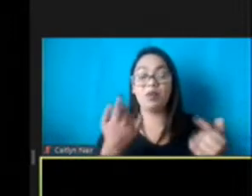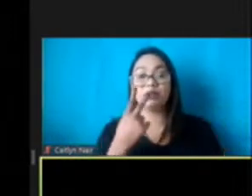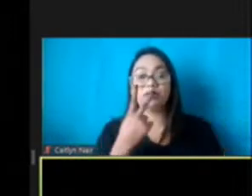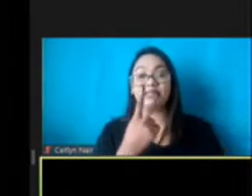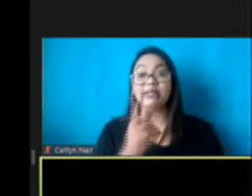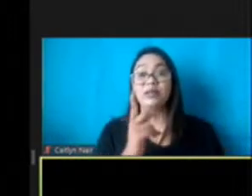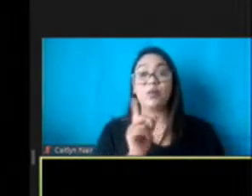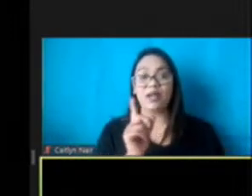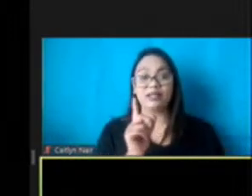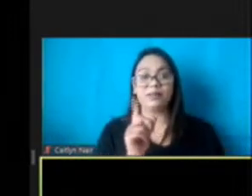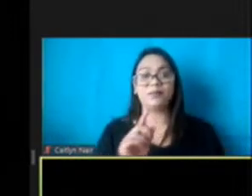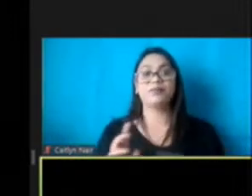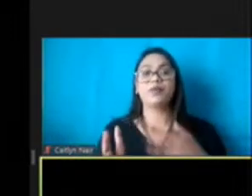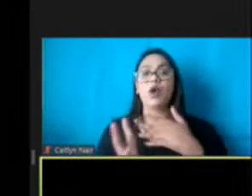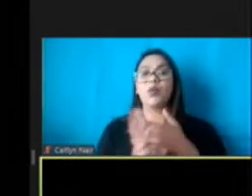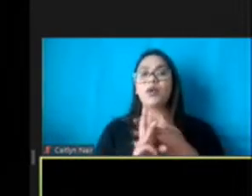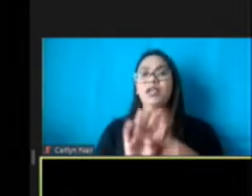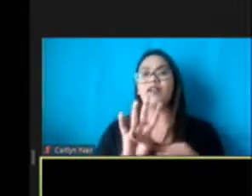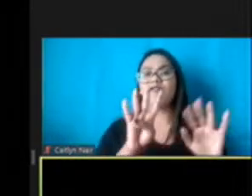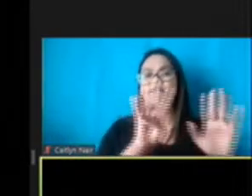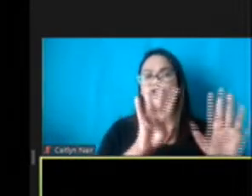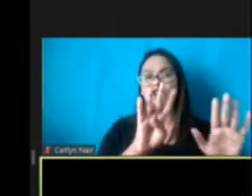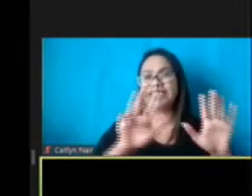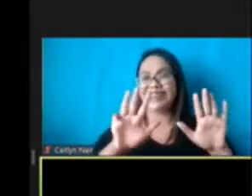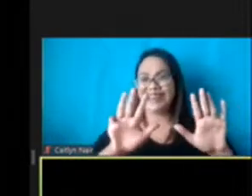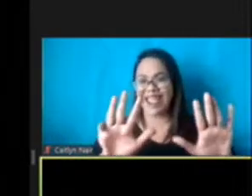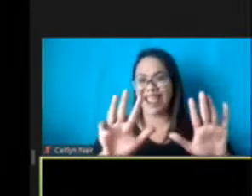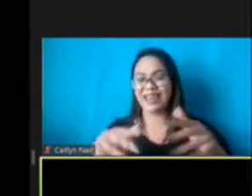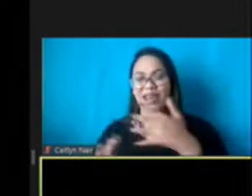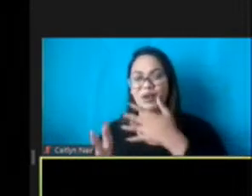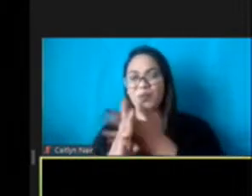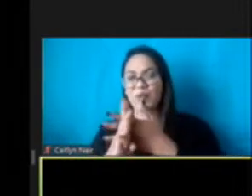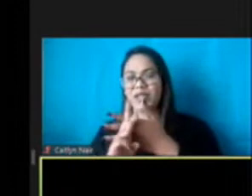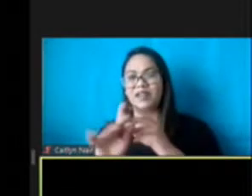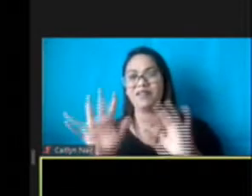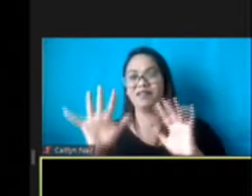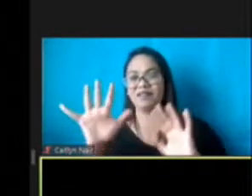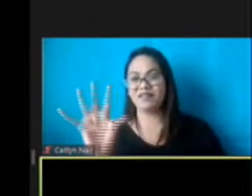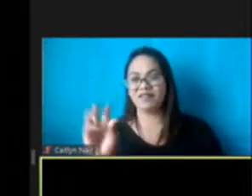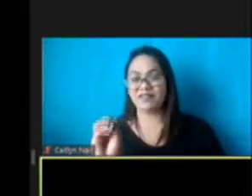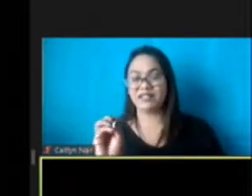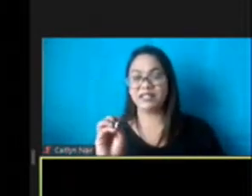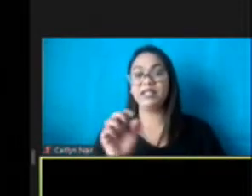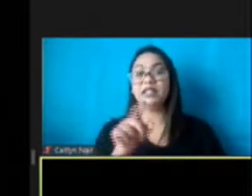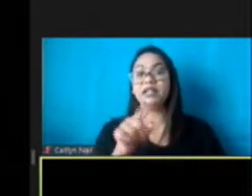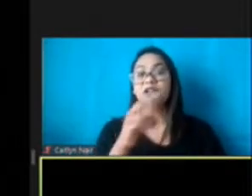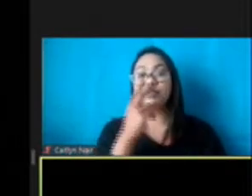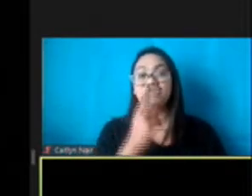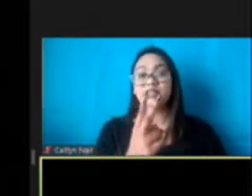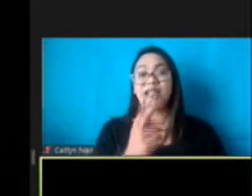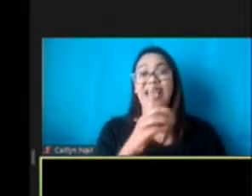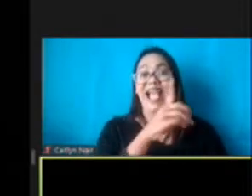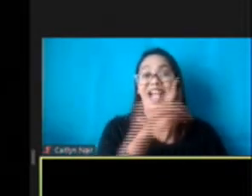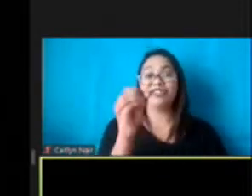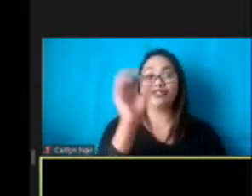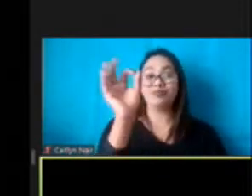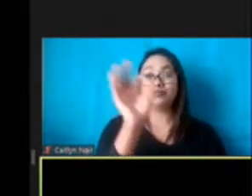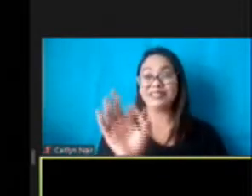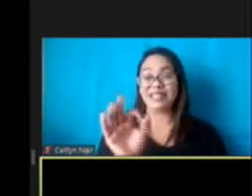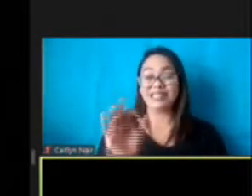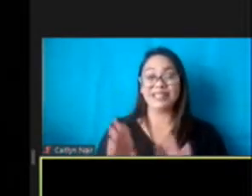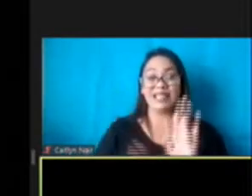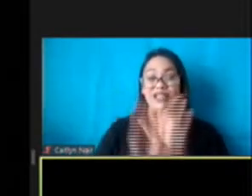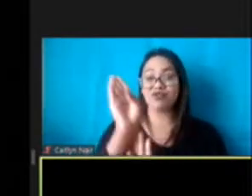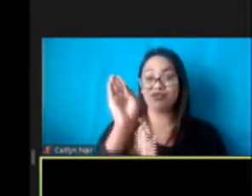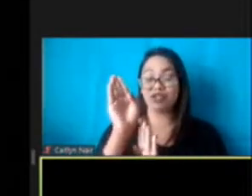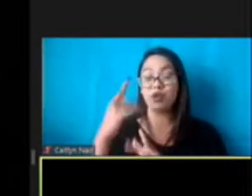week 49 and week 50. We've seen, Minister, a recorded 100% increase. When we calculated,